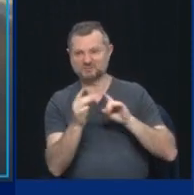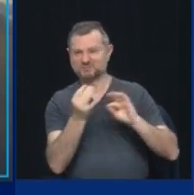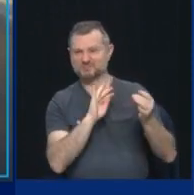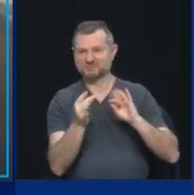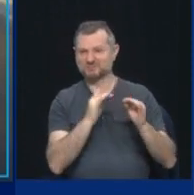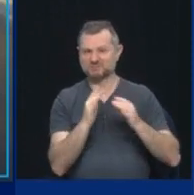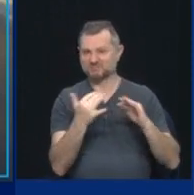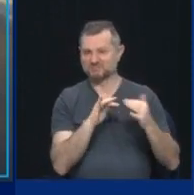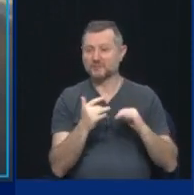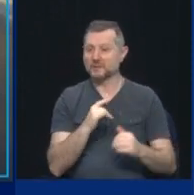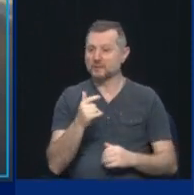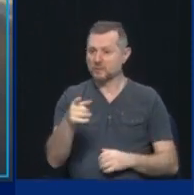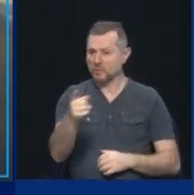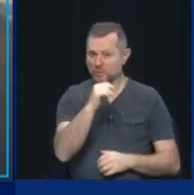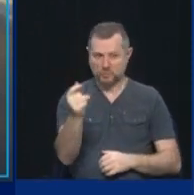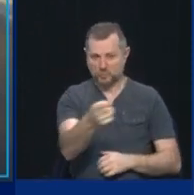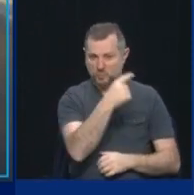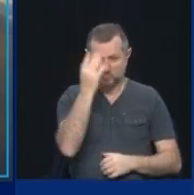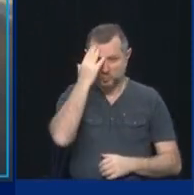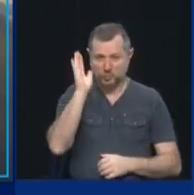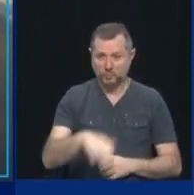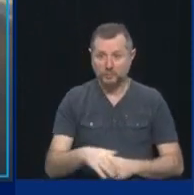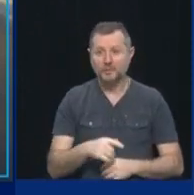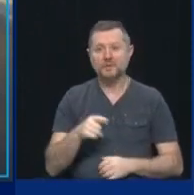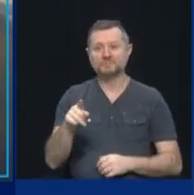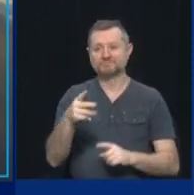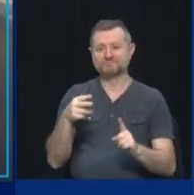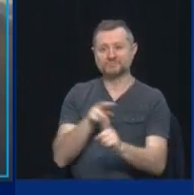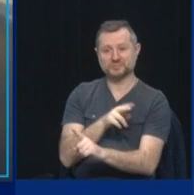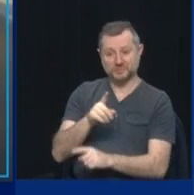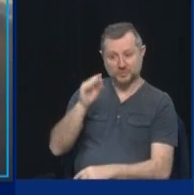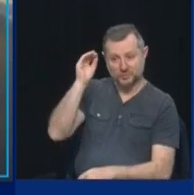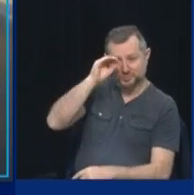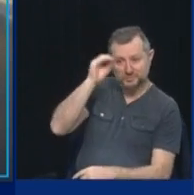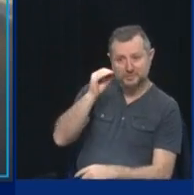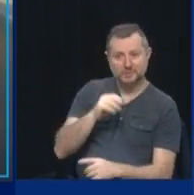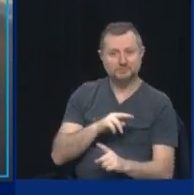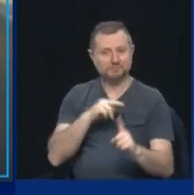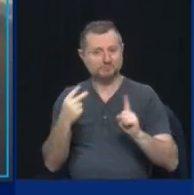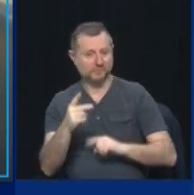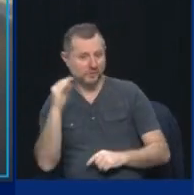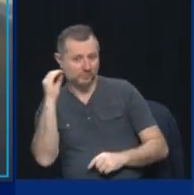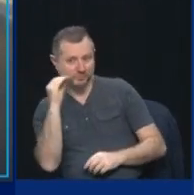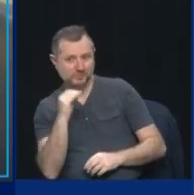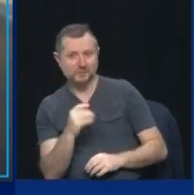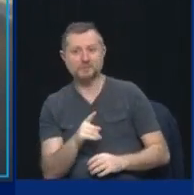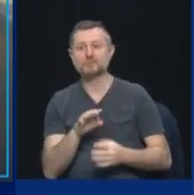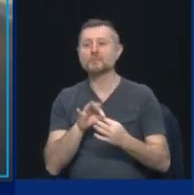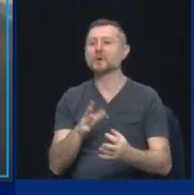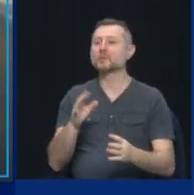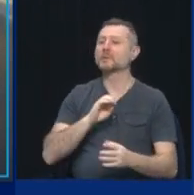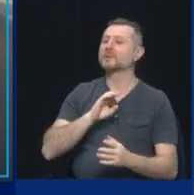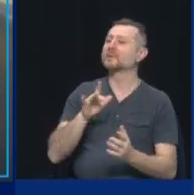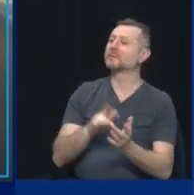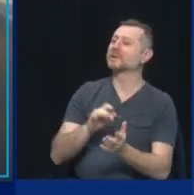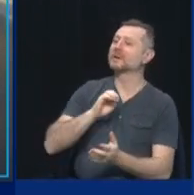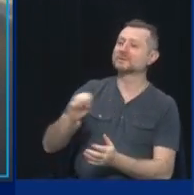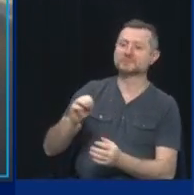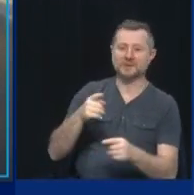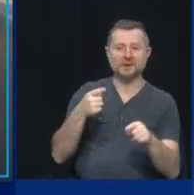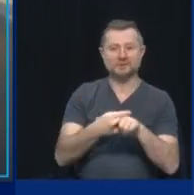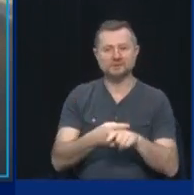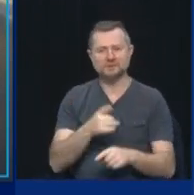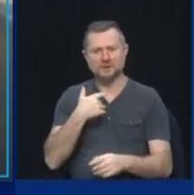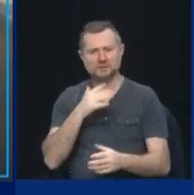But you can have your own opinion on the conflict in the Middle East. That's what you're entitled